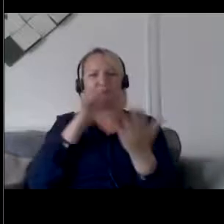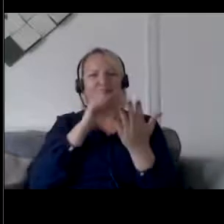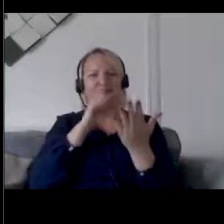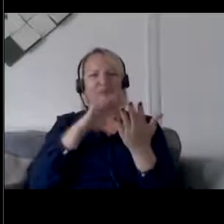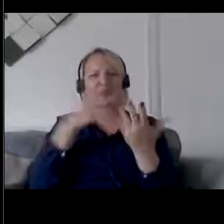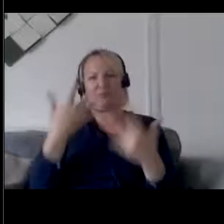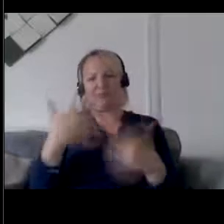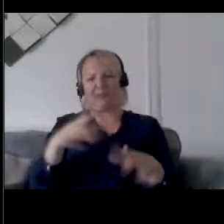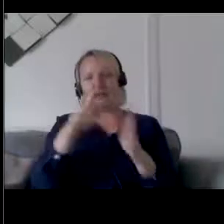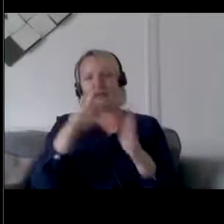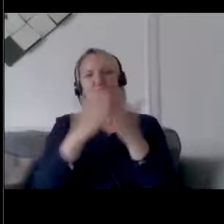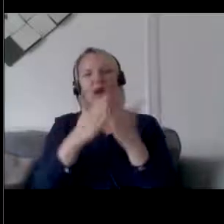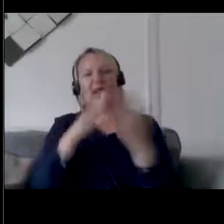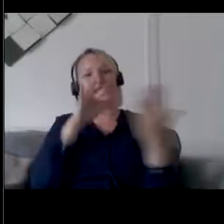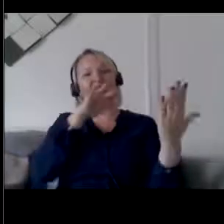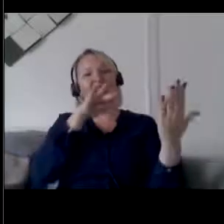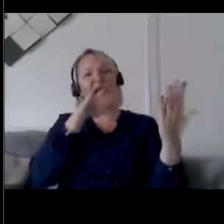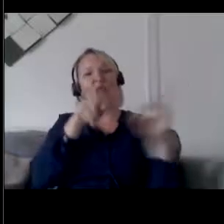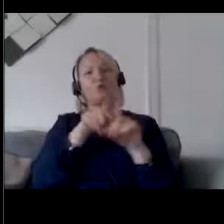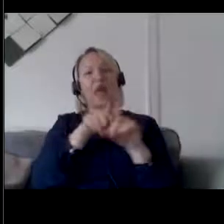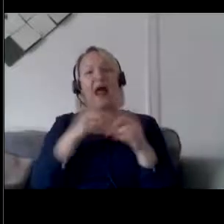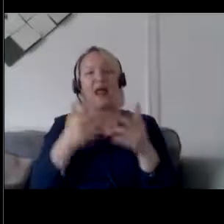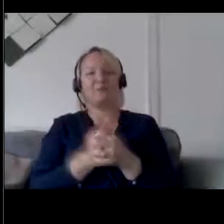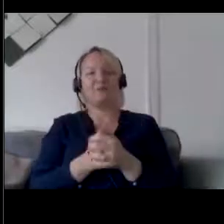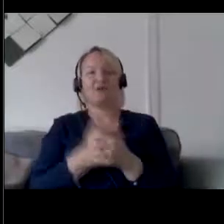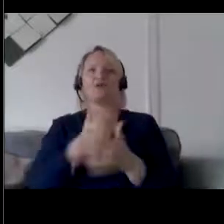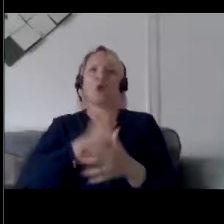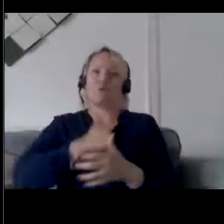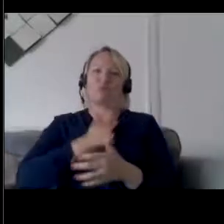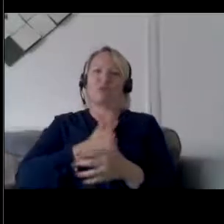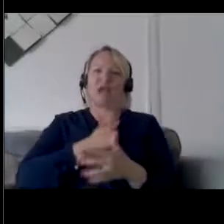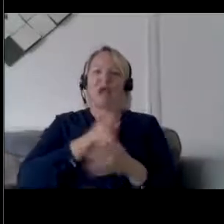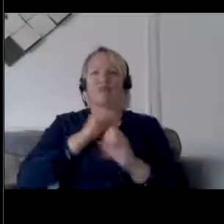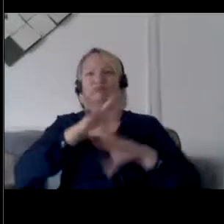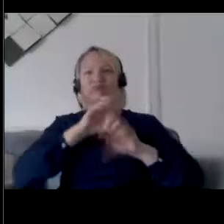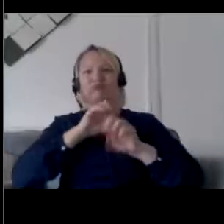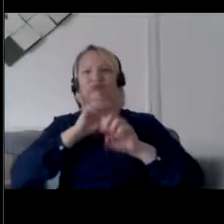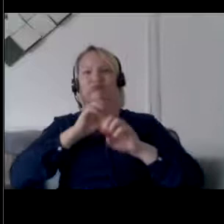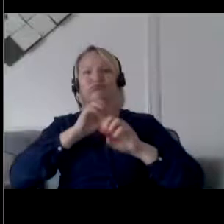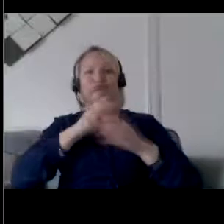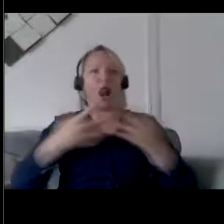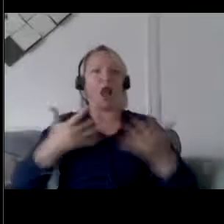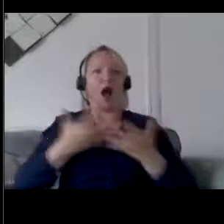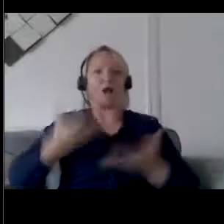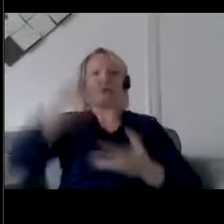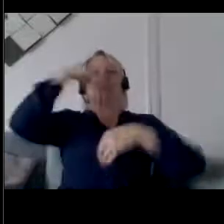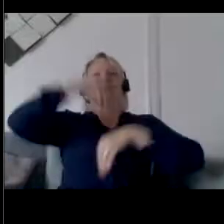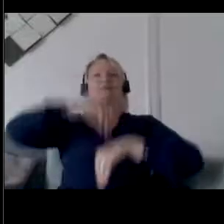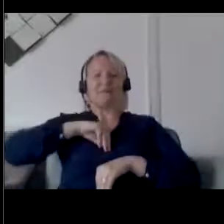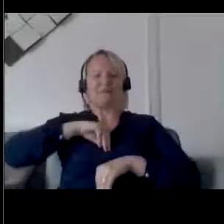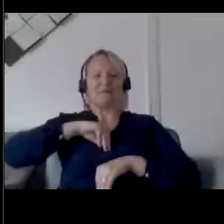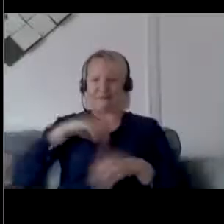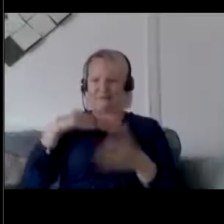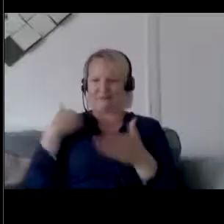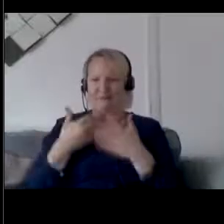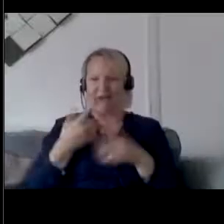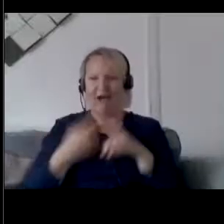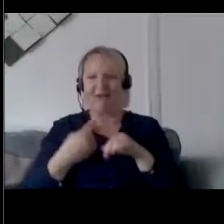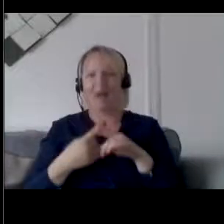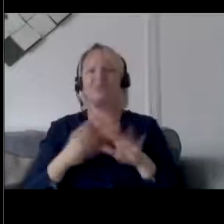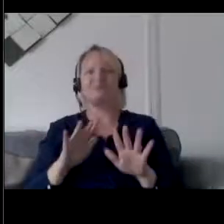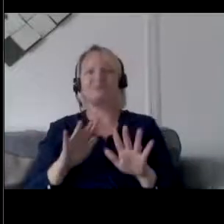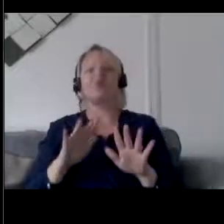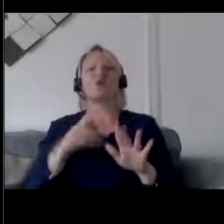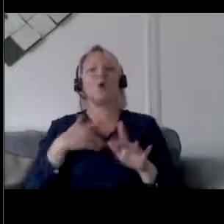this evening. So we appreciate we've given you an awful lot of information to digest over the last half an hour or so. So we're going to take a